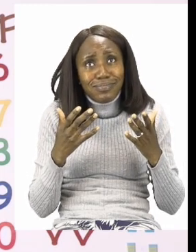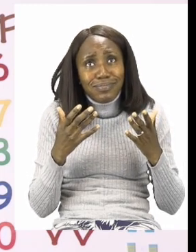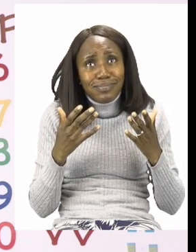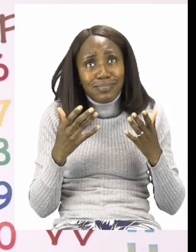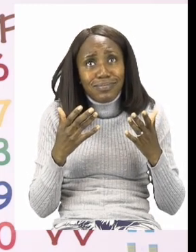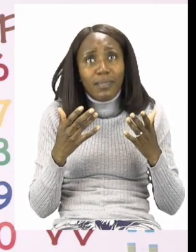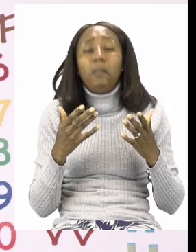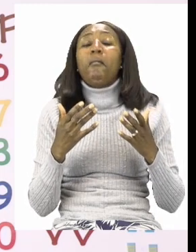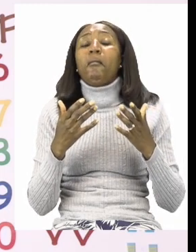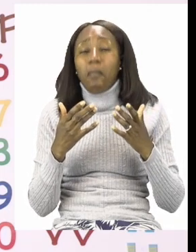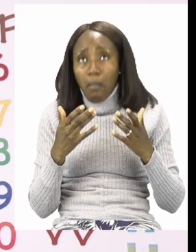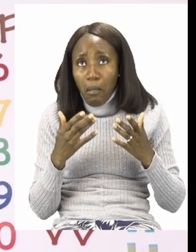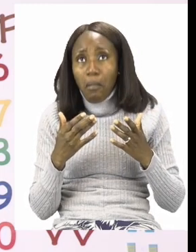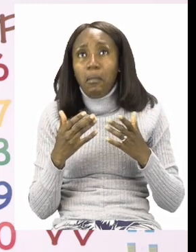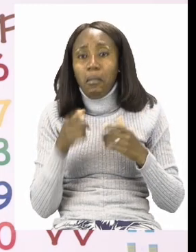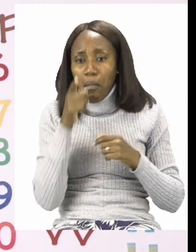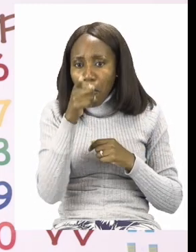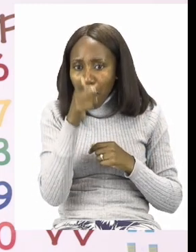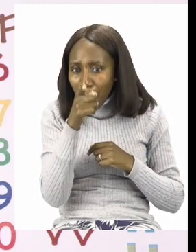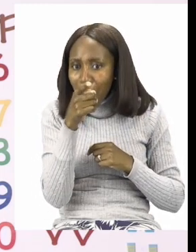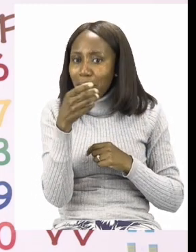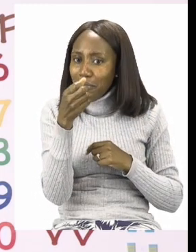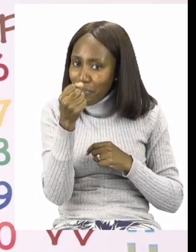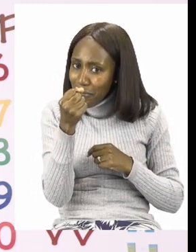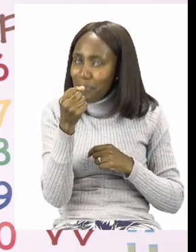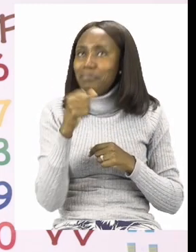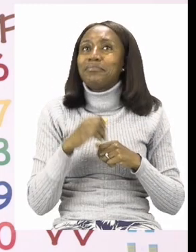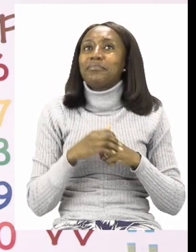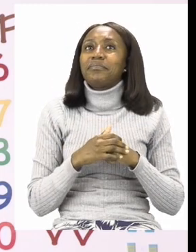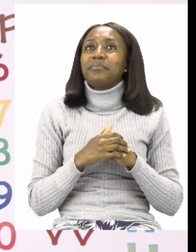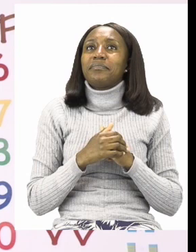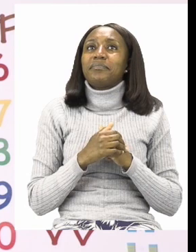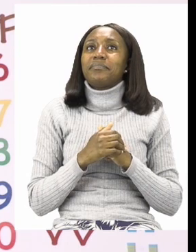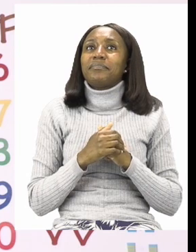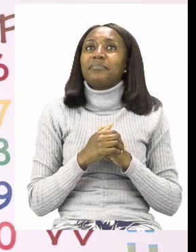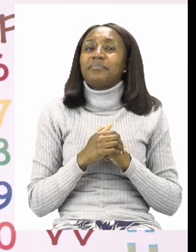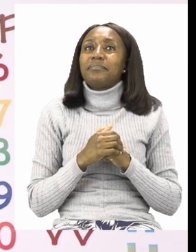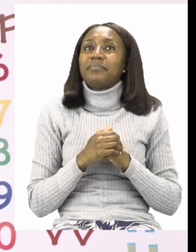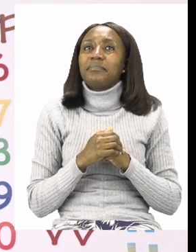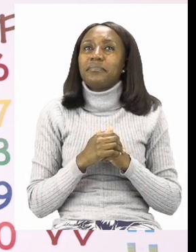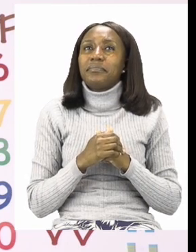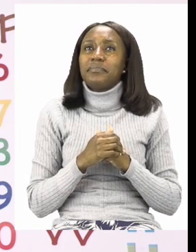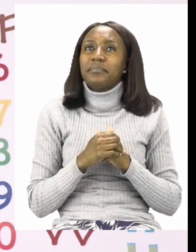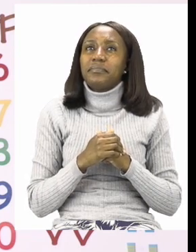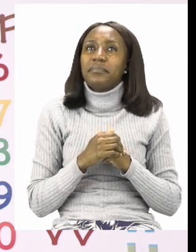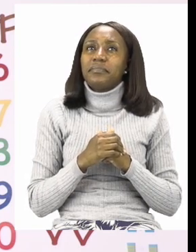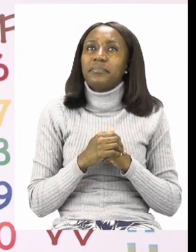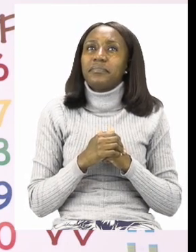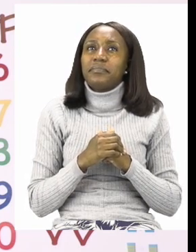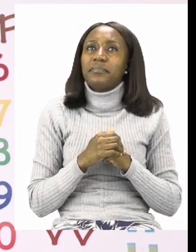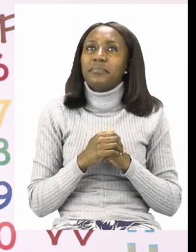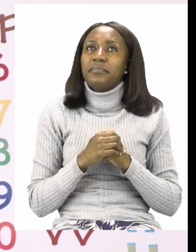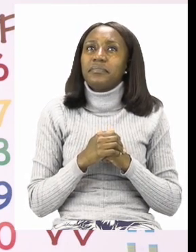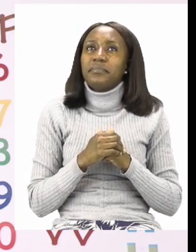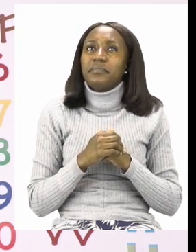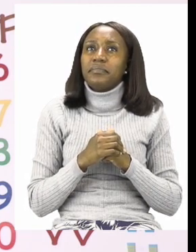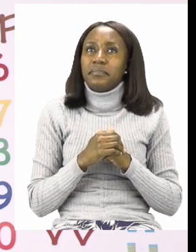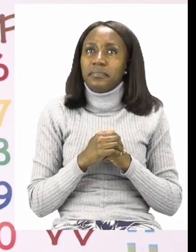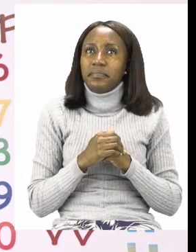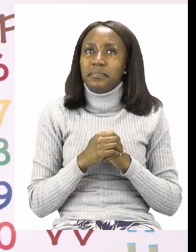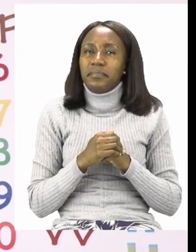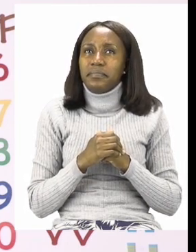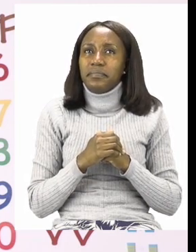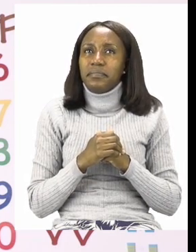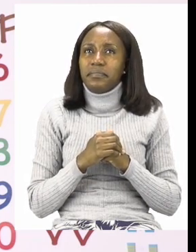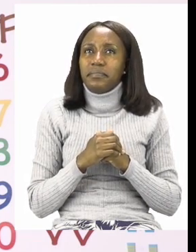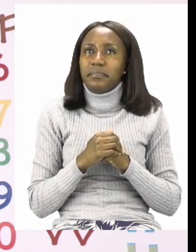we look at. Do I have an E next to it? No. Do I have an E below